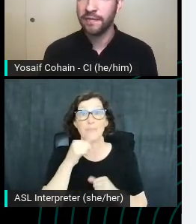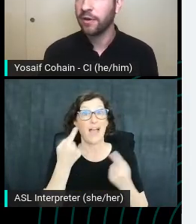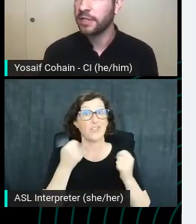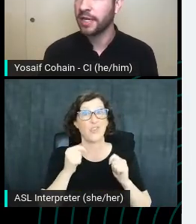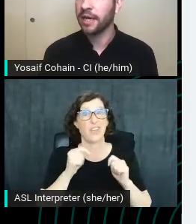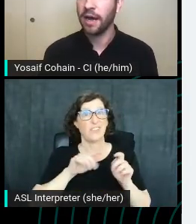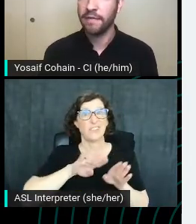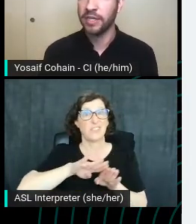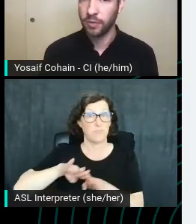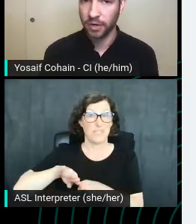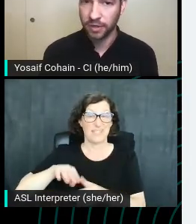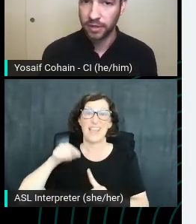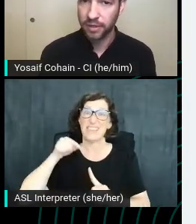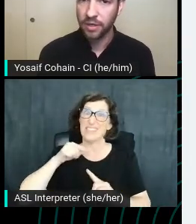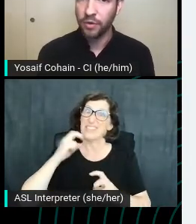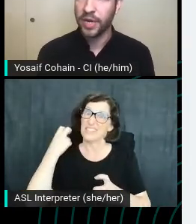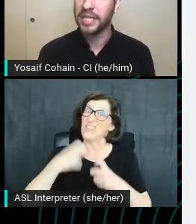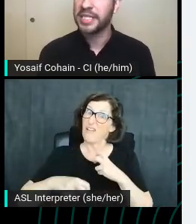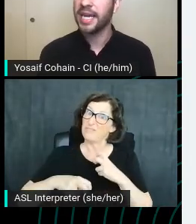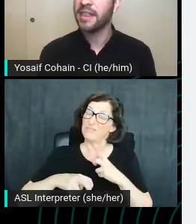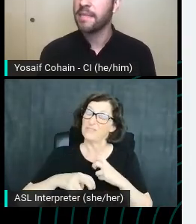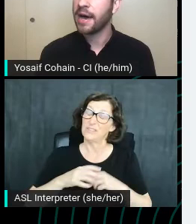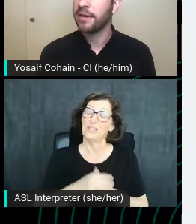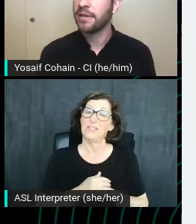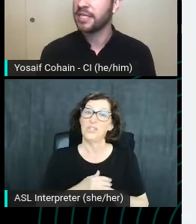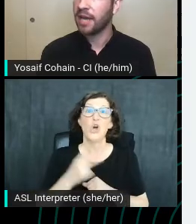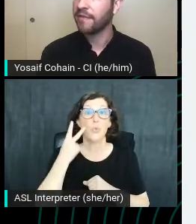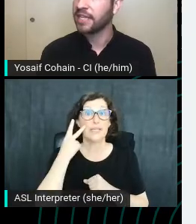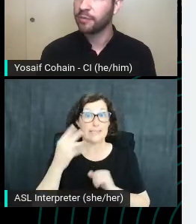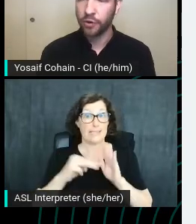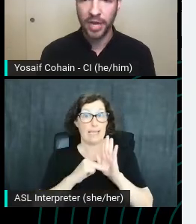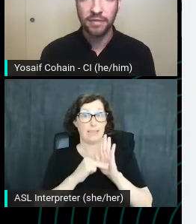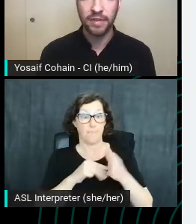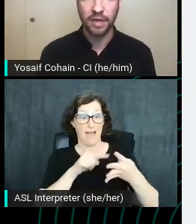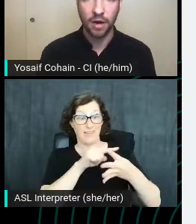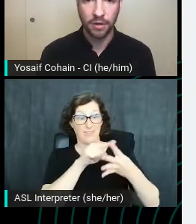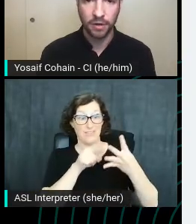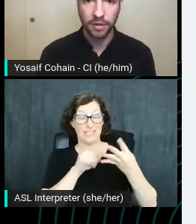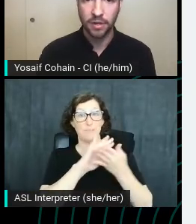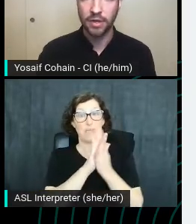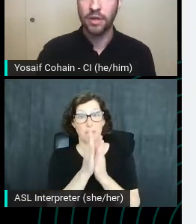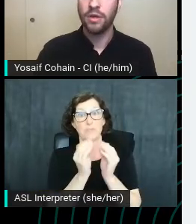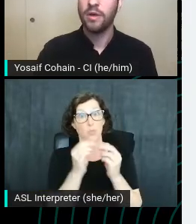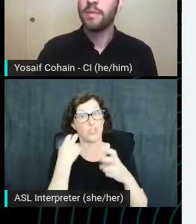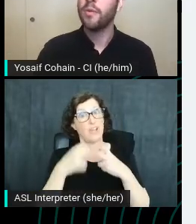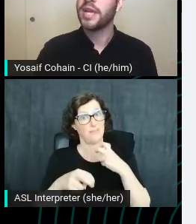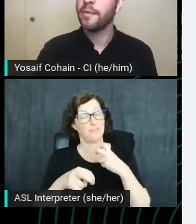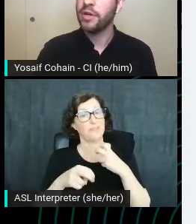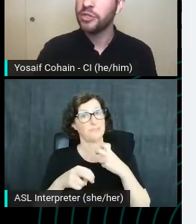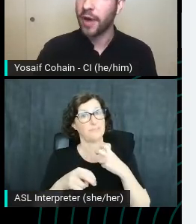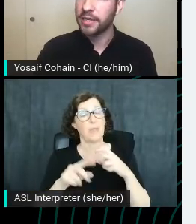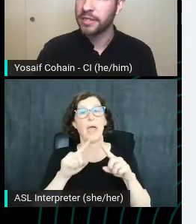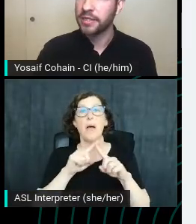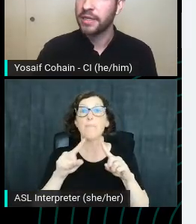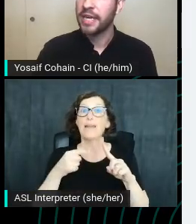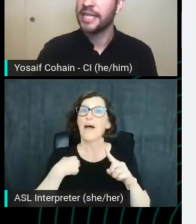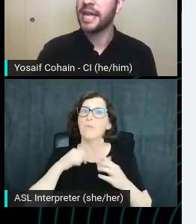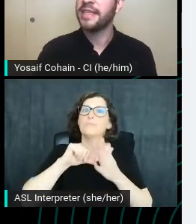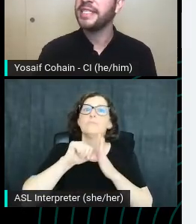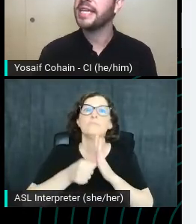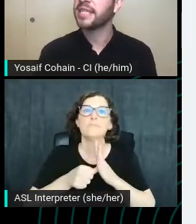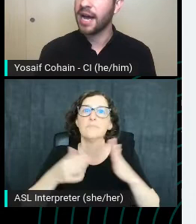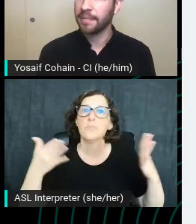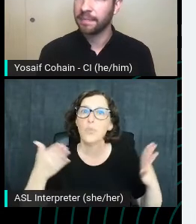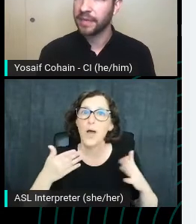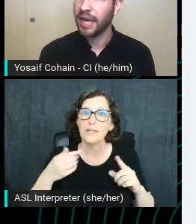the difficulty of this work. We can see on the model this stuff gets progressively harder. But what I would stress is that